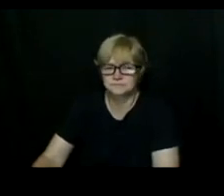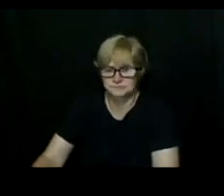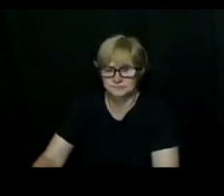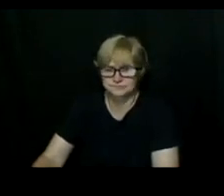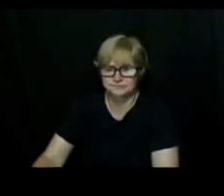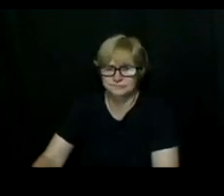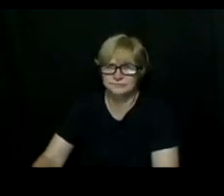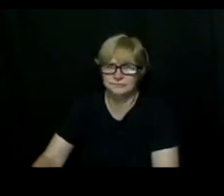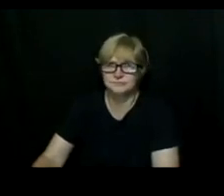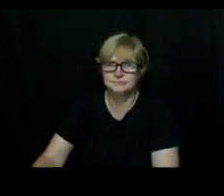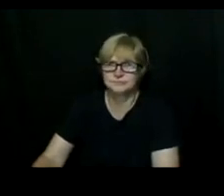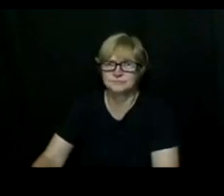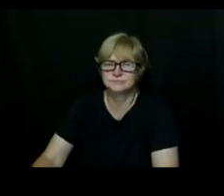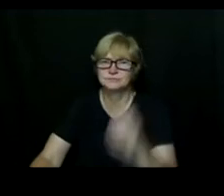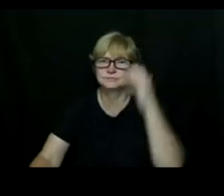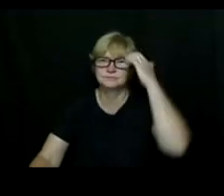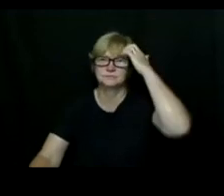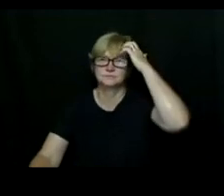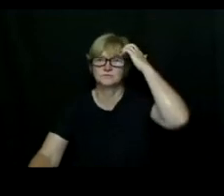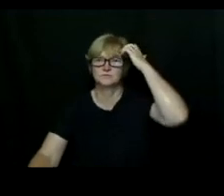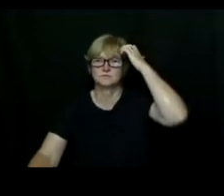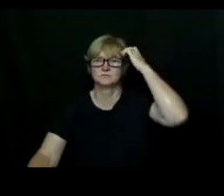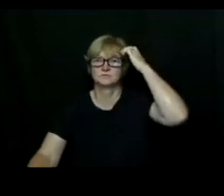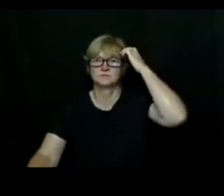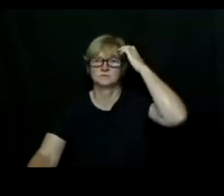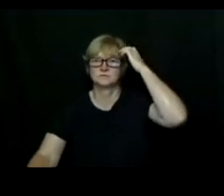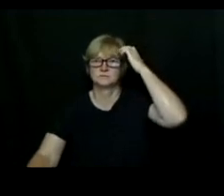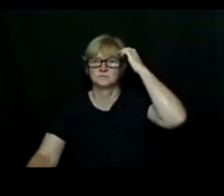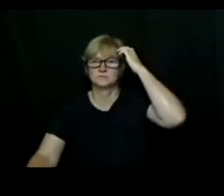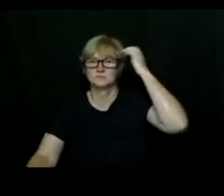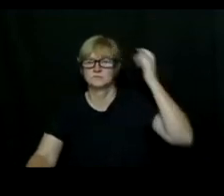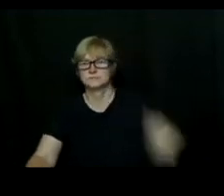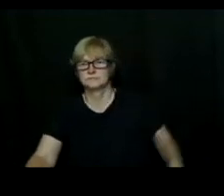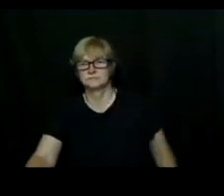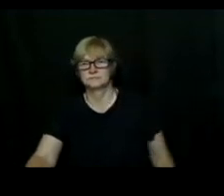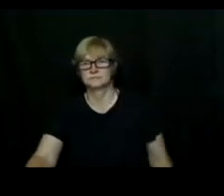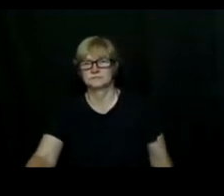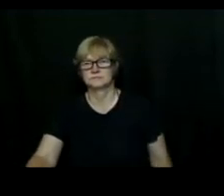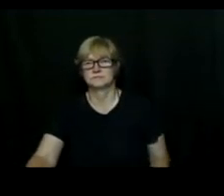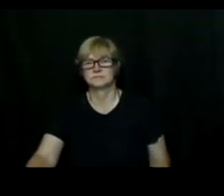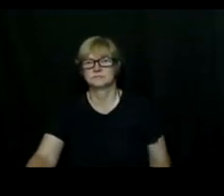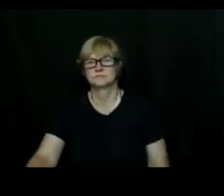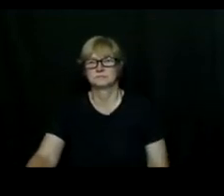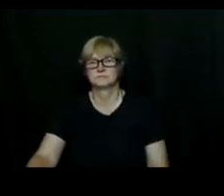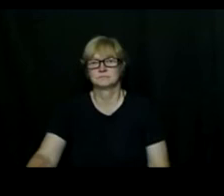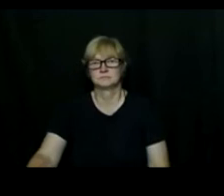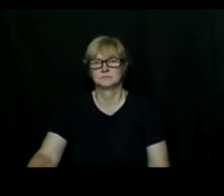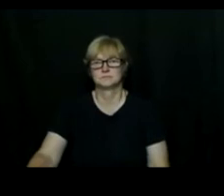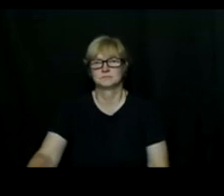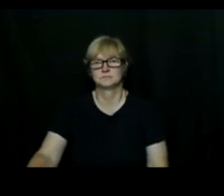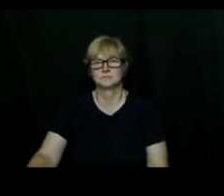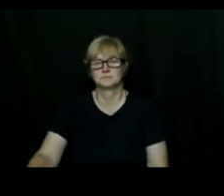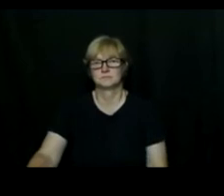a discussion that I hope will emerge perhaps in numerical cognition. Can we